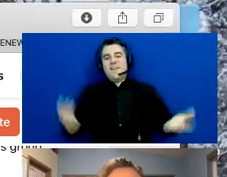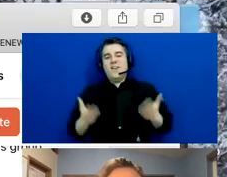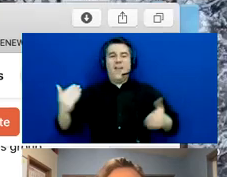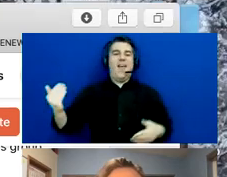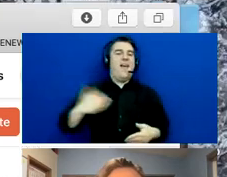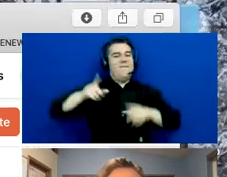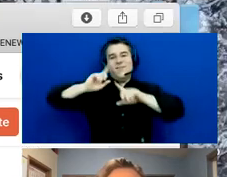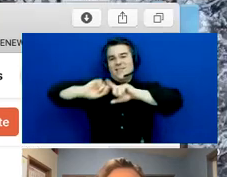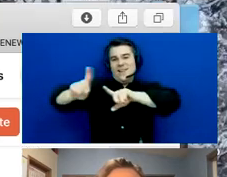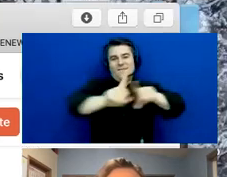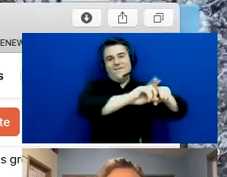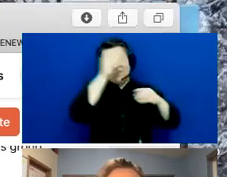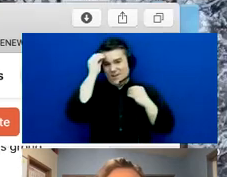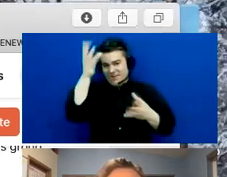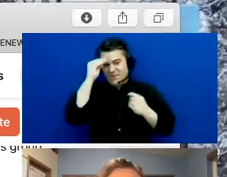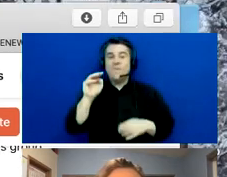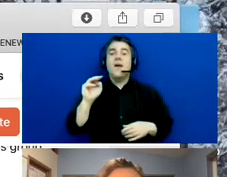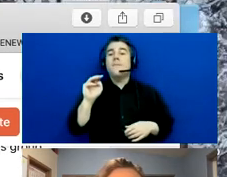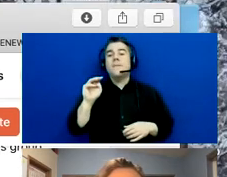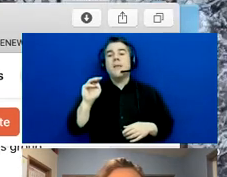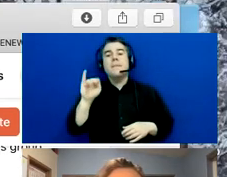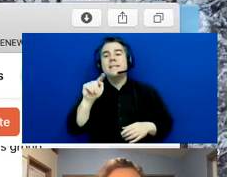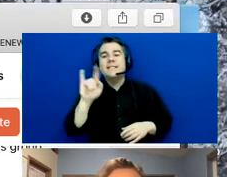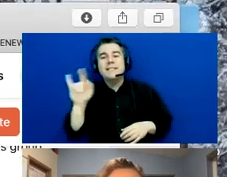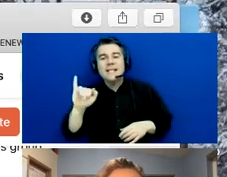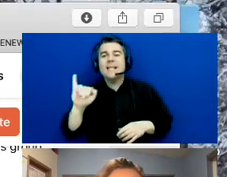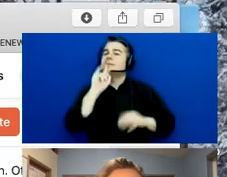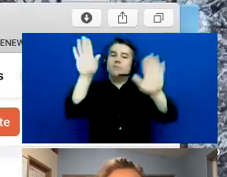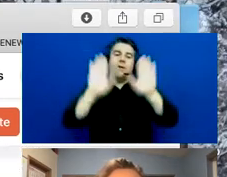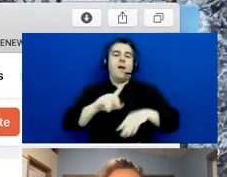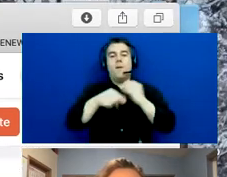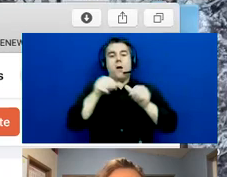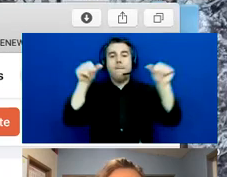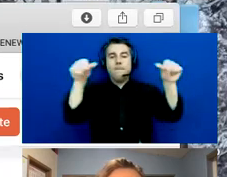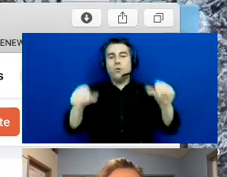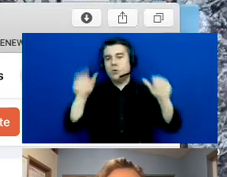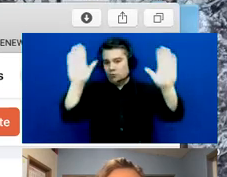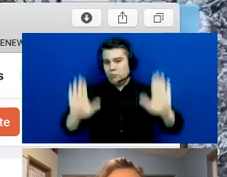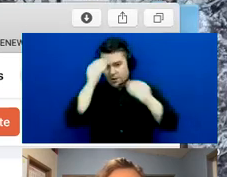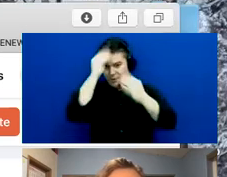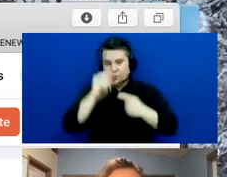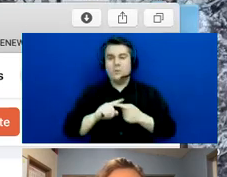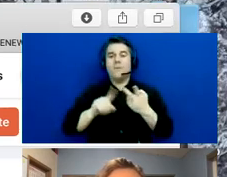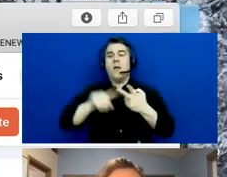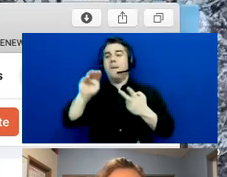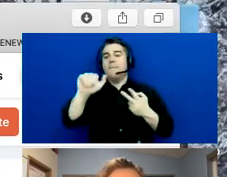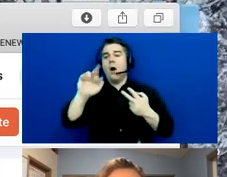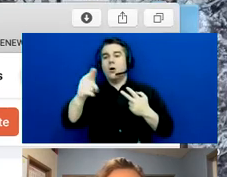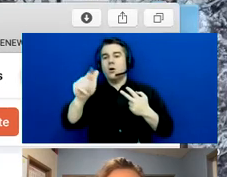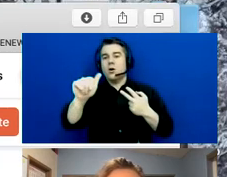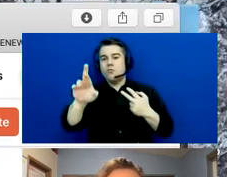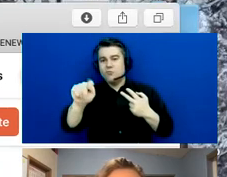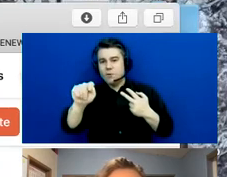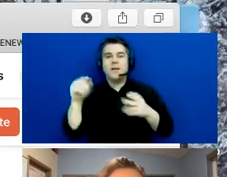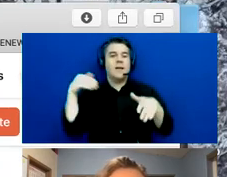kinds of information. Mitzi is amazing for posting great info. Margaret gets in here and she posts